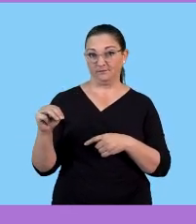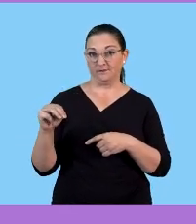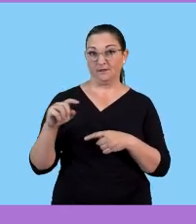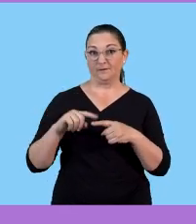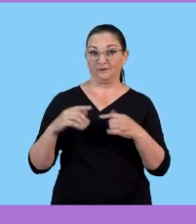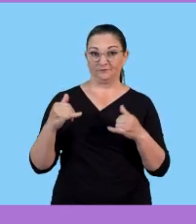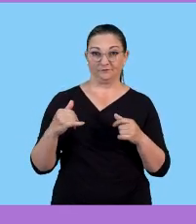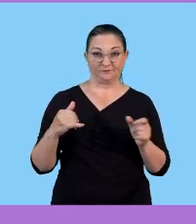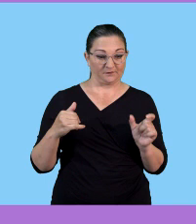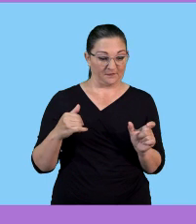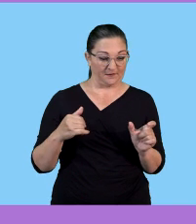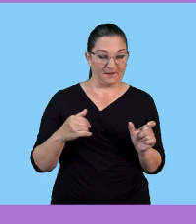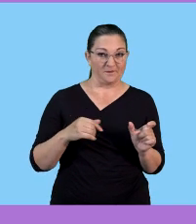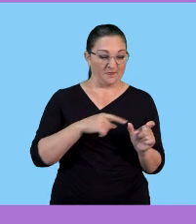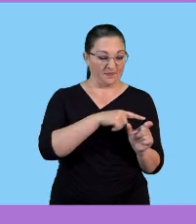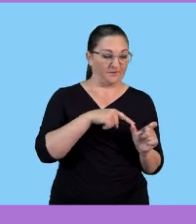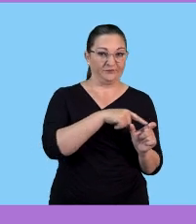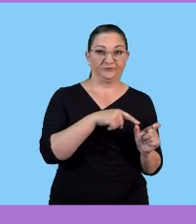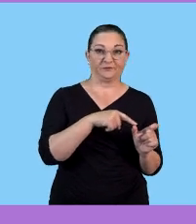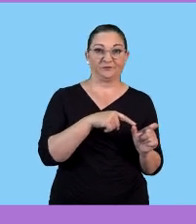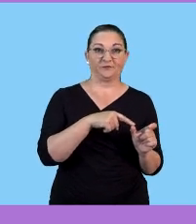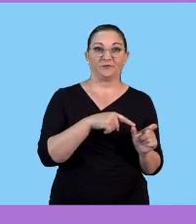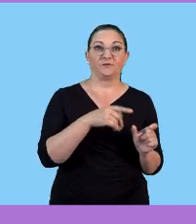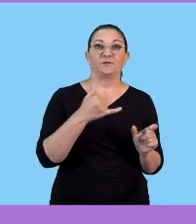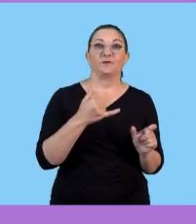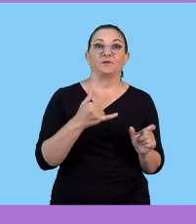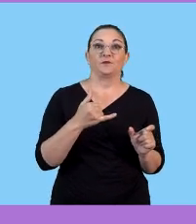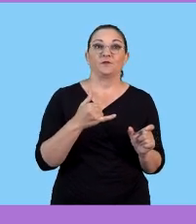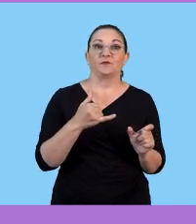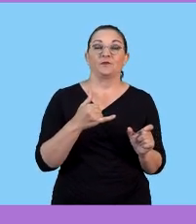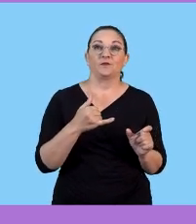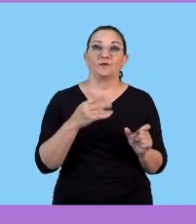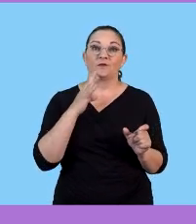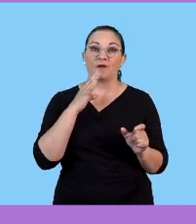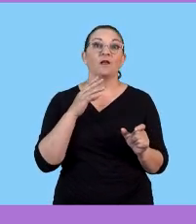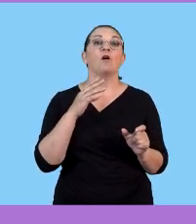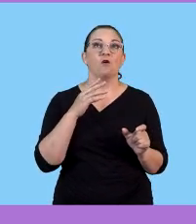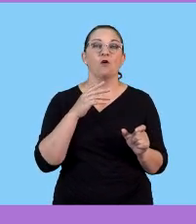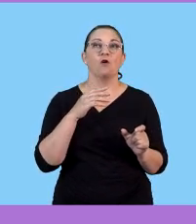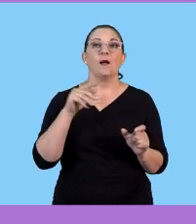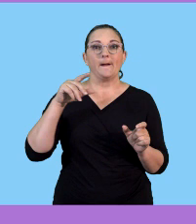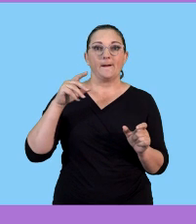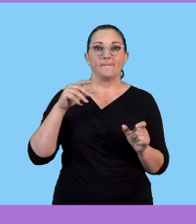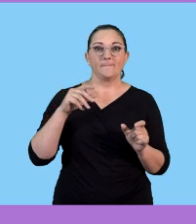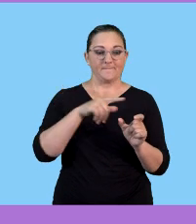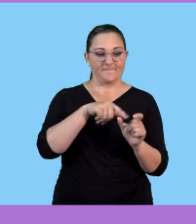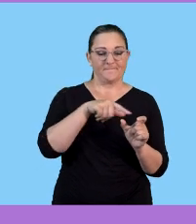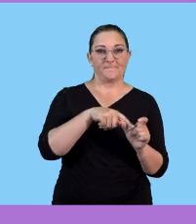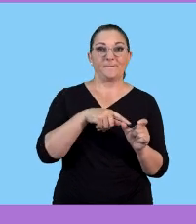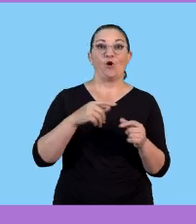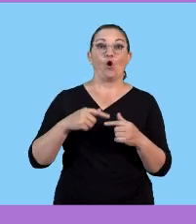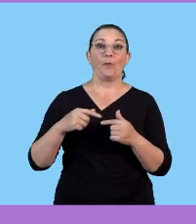base fits along the length of the rectangle? Okay, so before we get into that, let's just read this